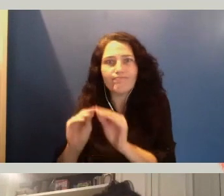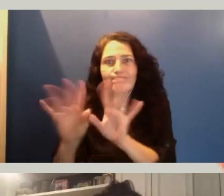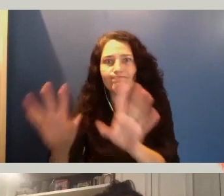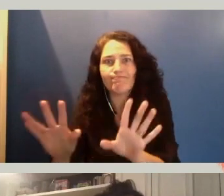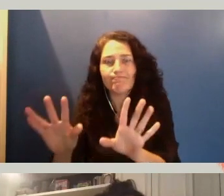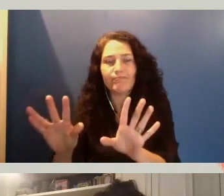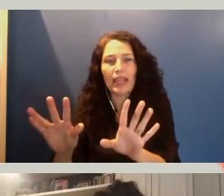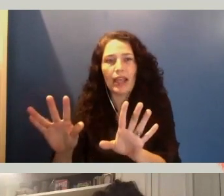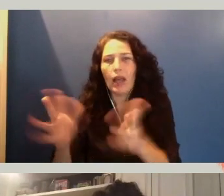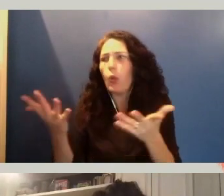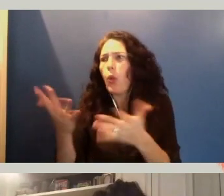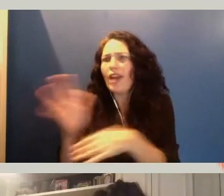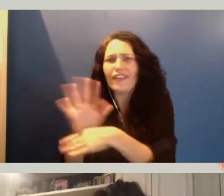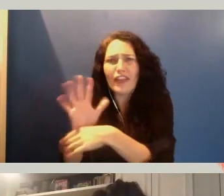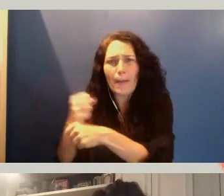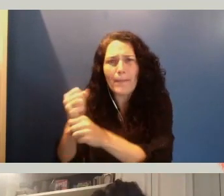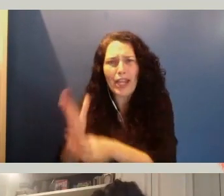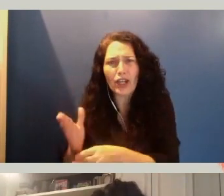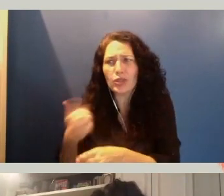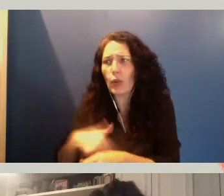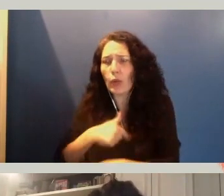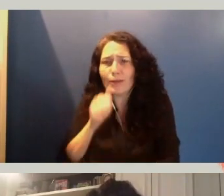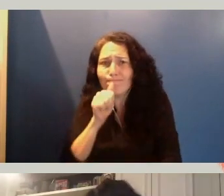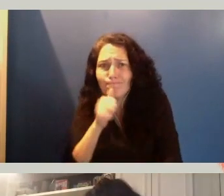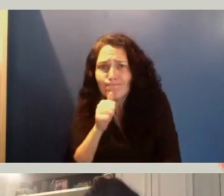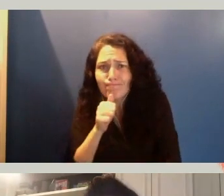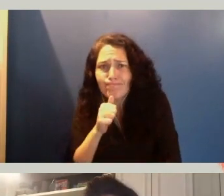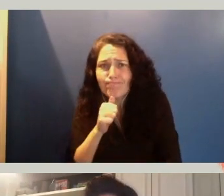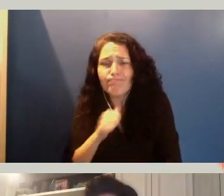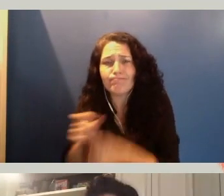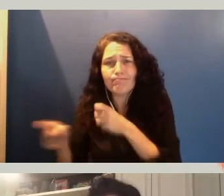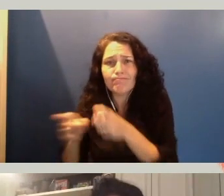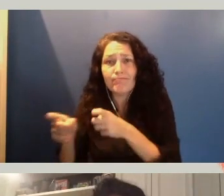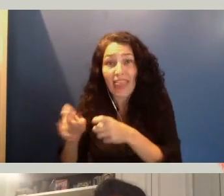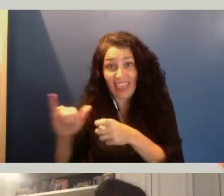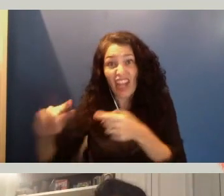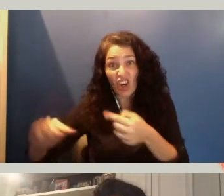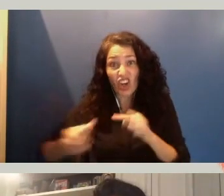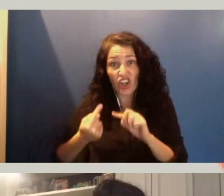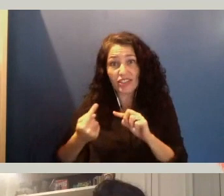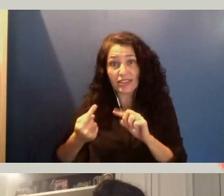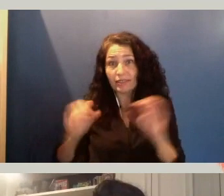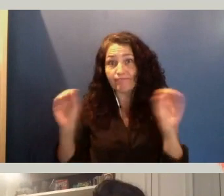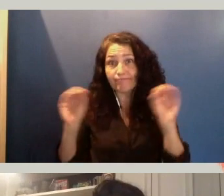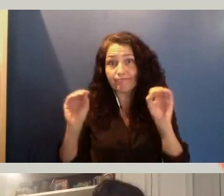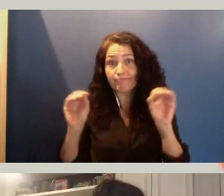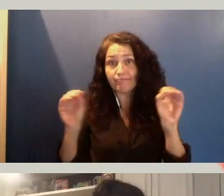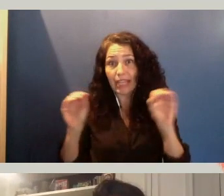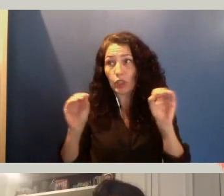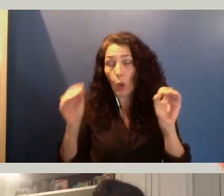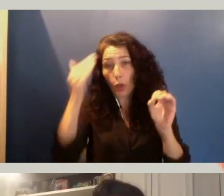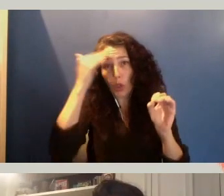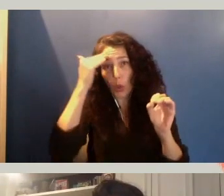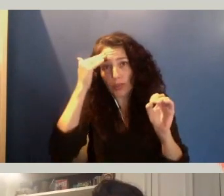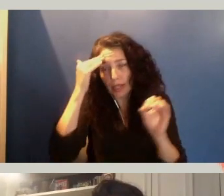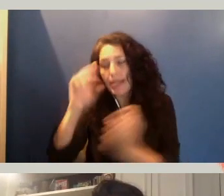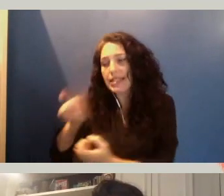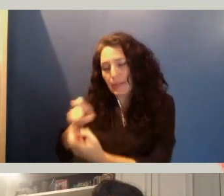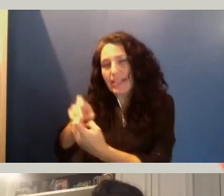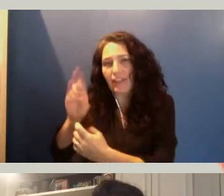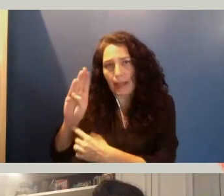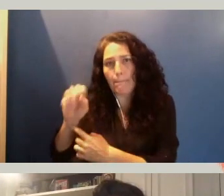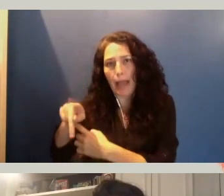us. Mm-hmm. You know, again, it hurts BIPOC filmmakers especially, but it hurts everybody. So I think that's really